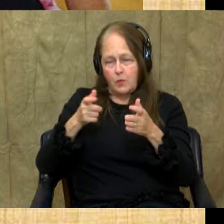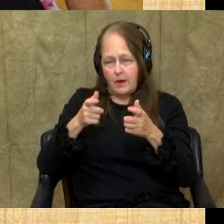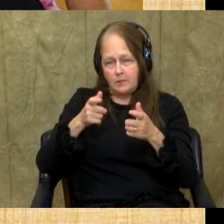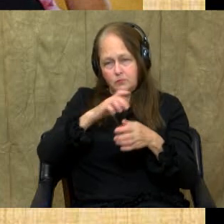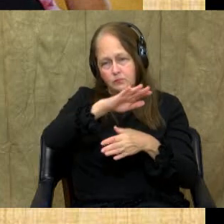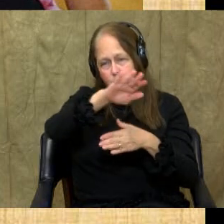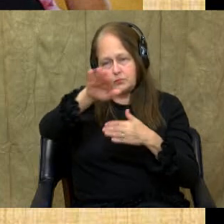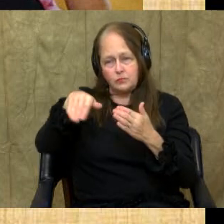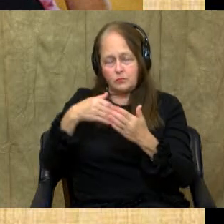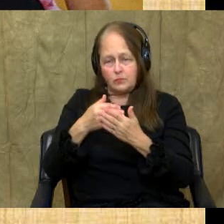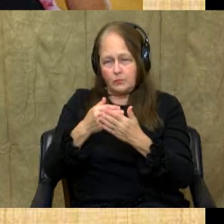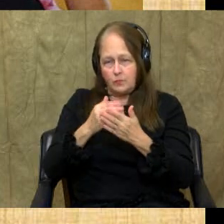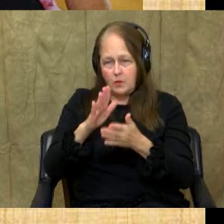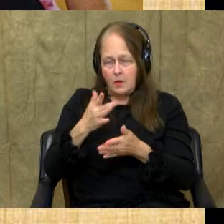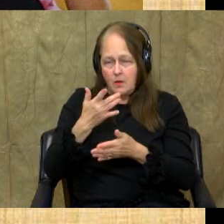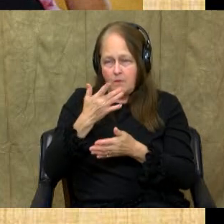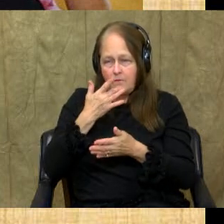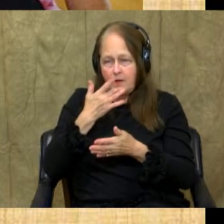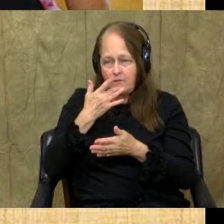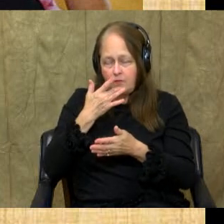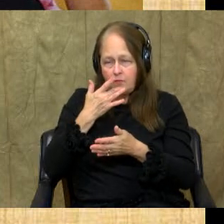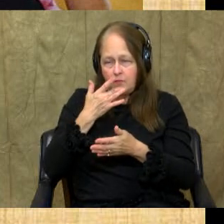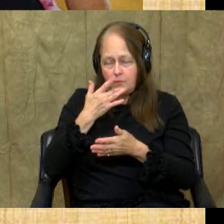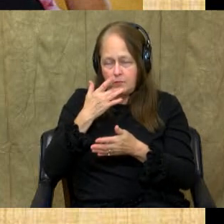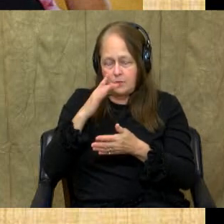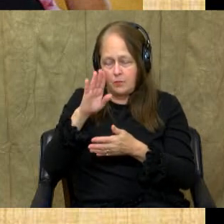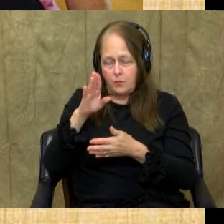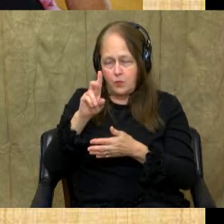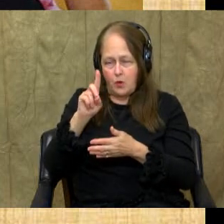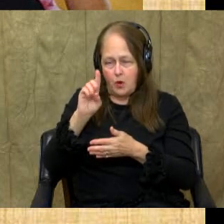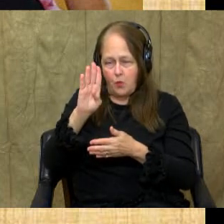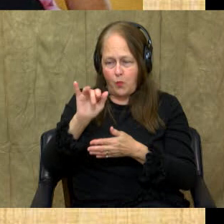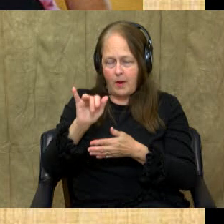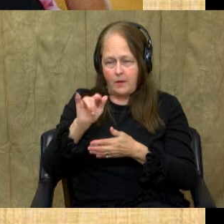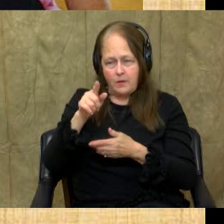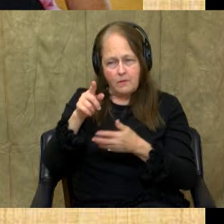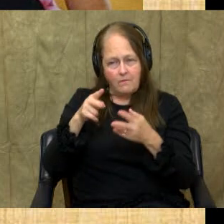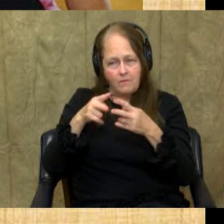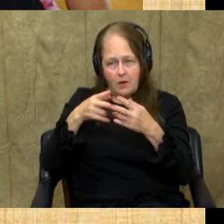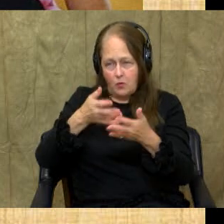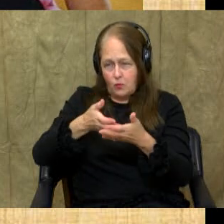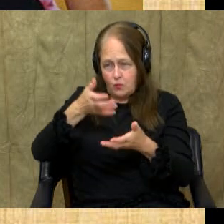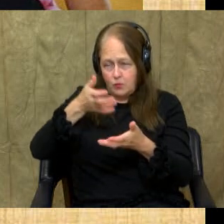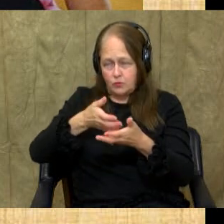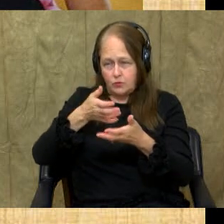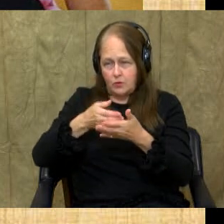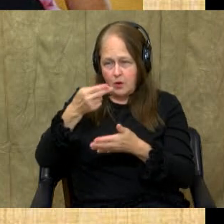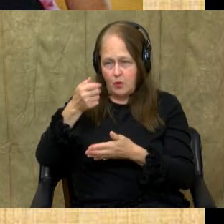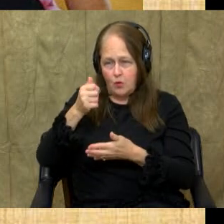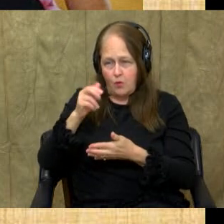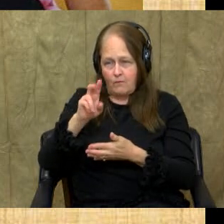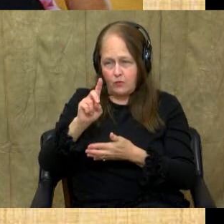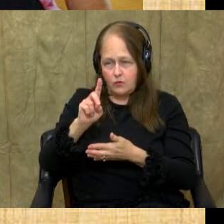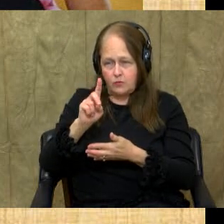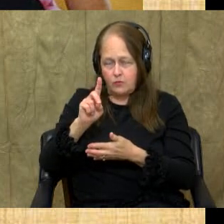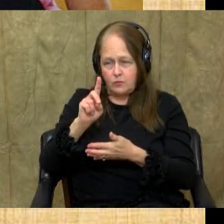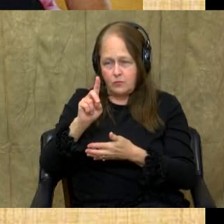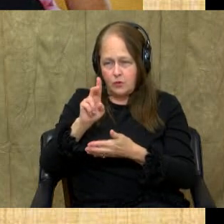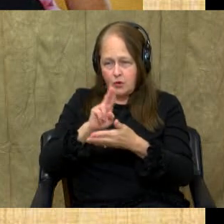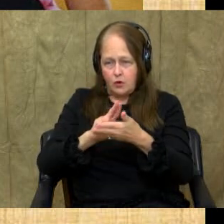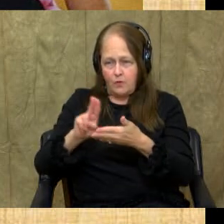So we're going to go to the key terms. And the first one is, well, John Fitzgerald Kennedy. That's what the F stands